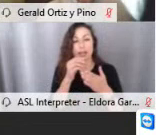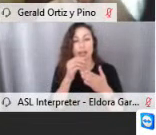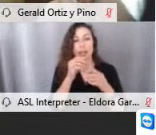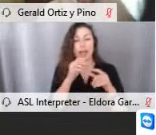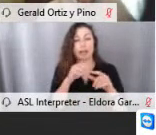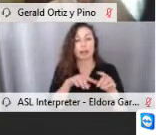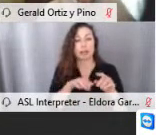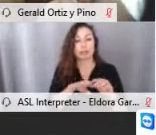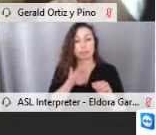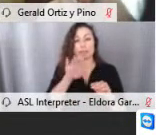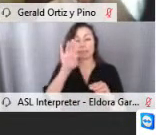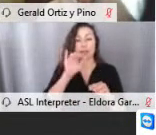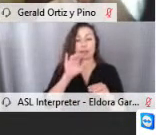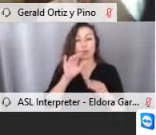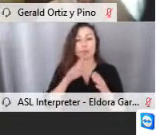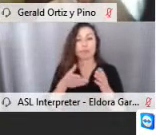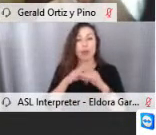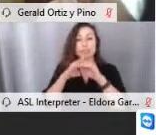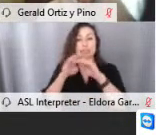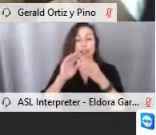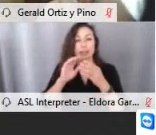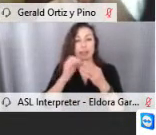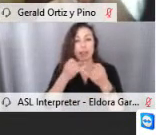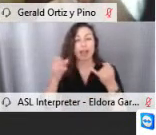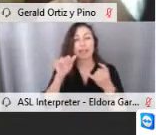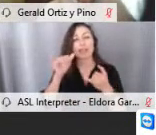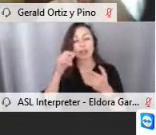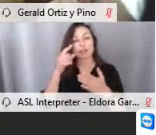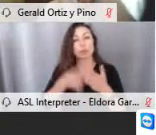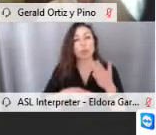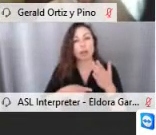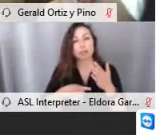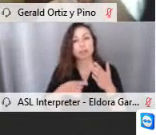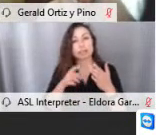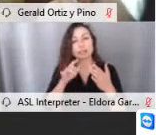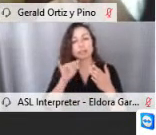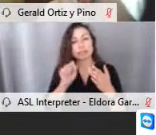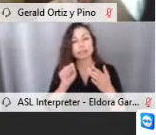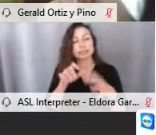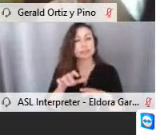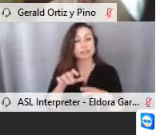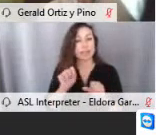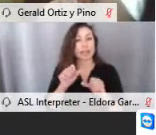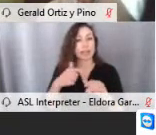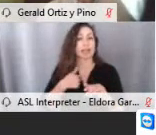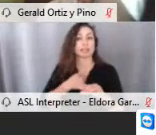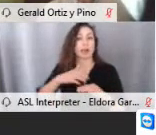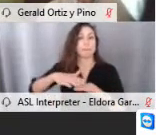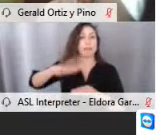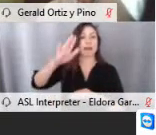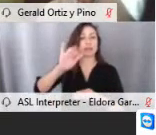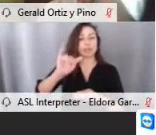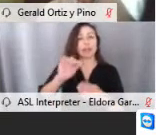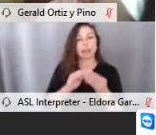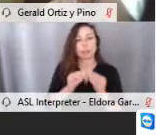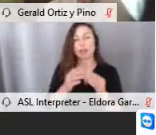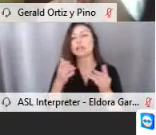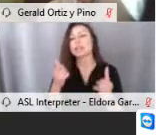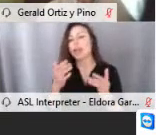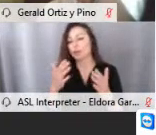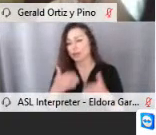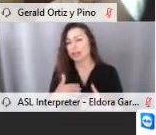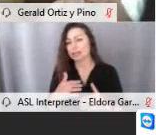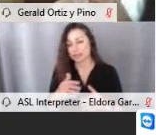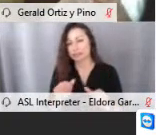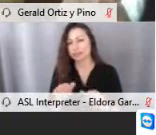line, that 9% there is part of what's filling, what is taking us above. Okay, now next slide, Nicole,